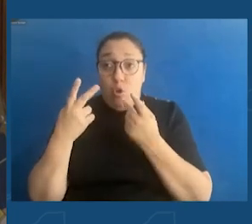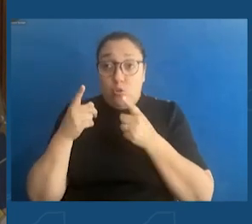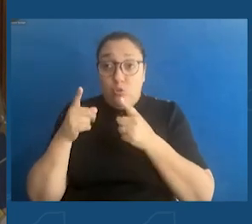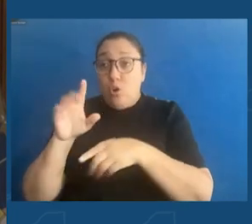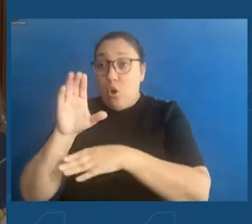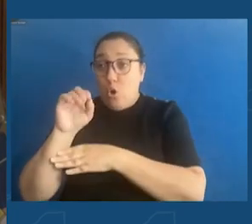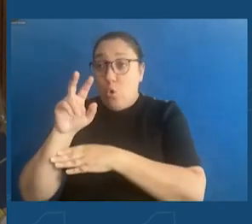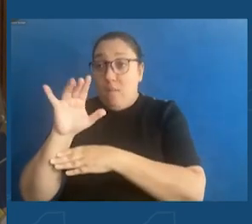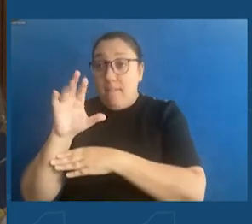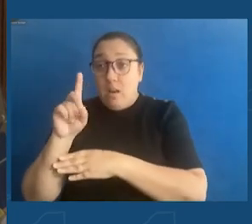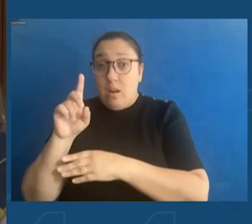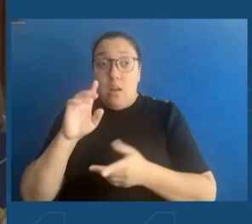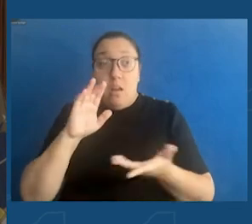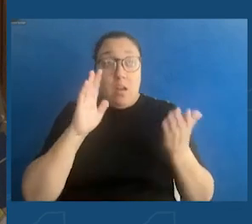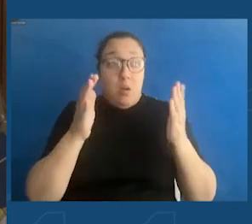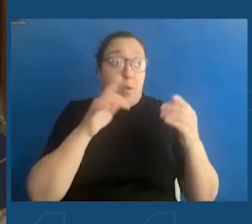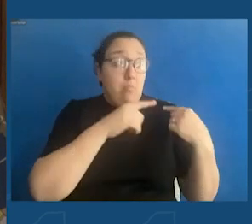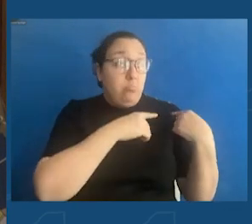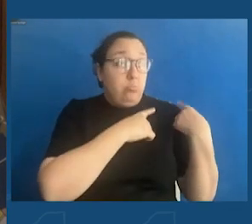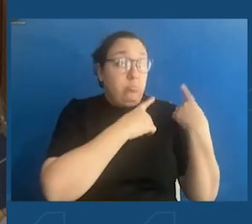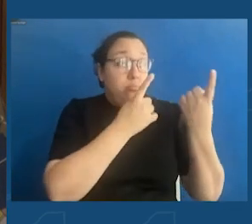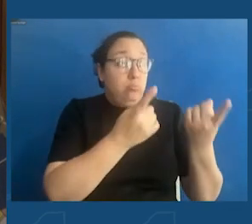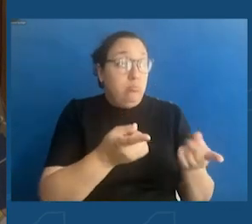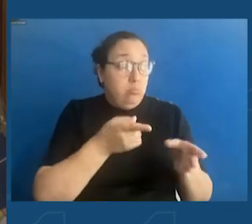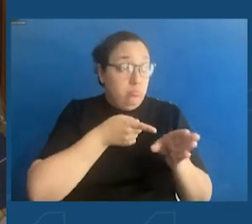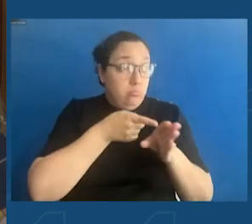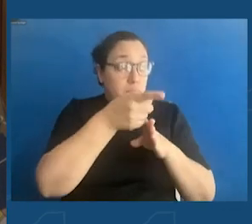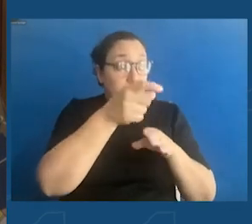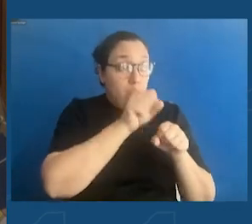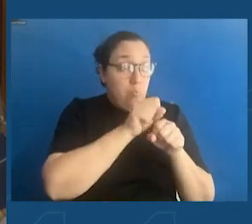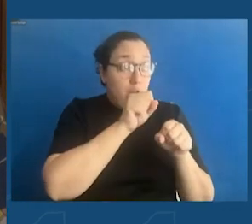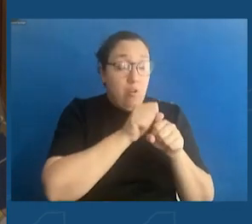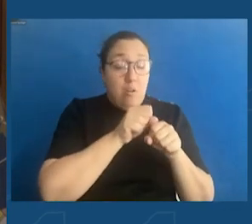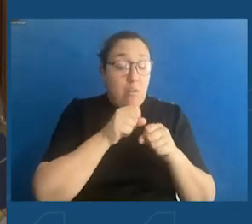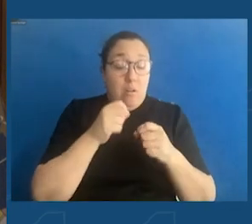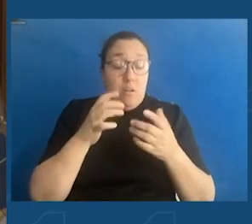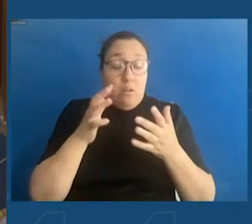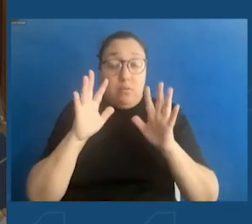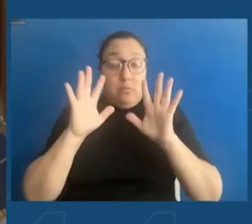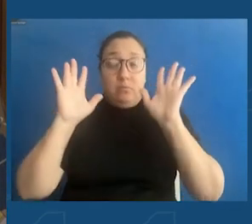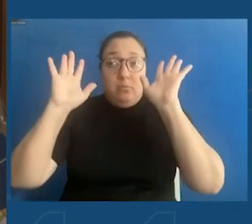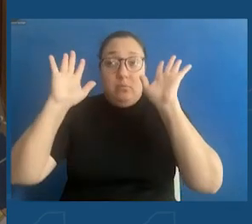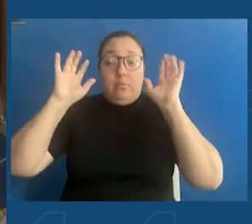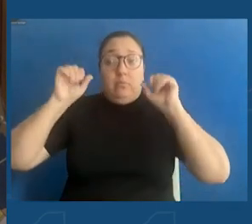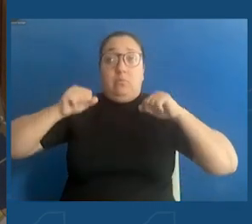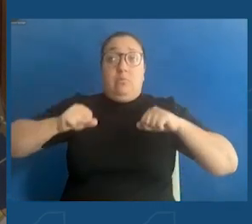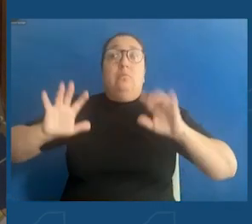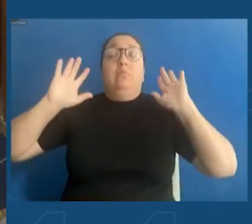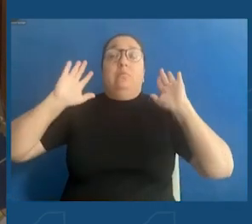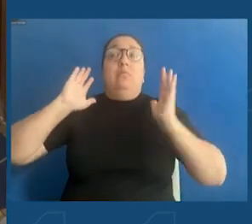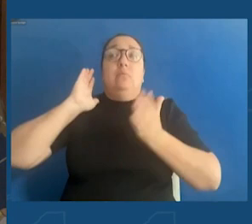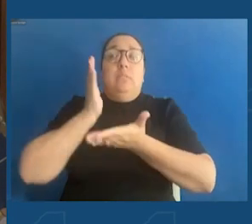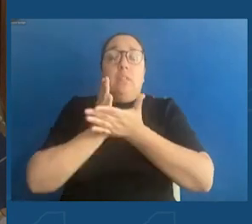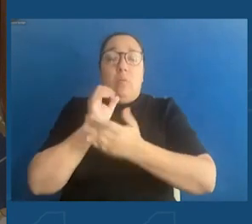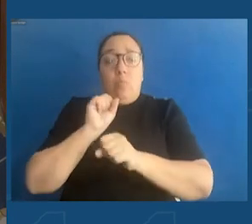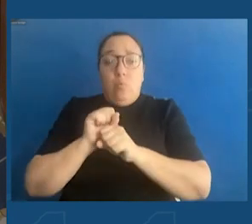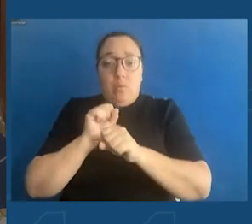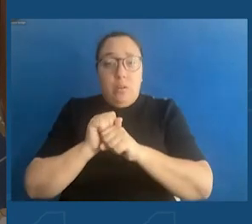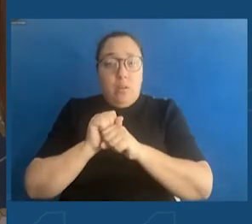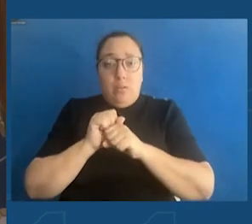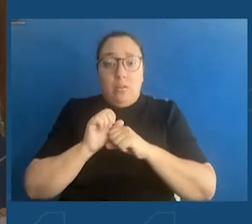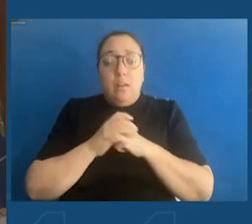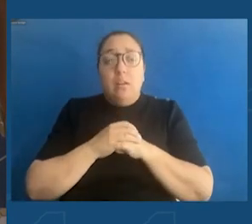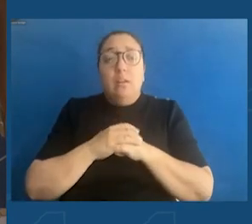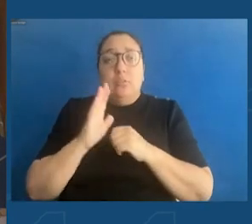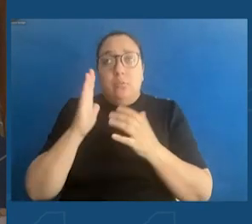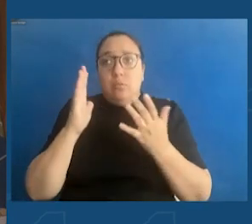very human toll on individuals who are on the front lines. And so to our healthcare workers, our doctors and nurses and